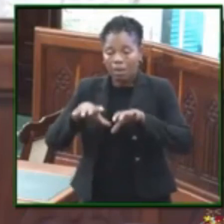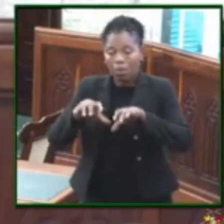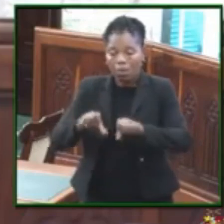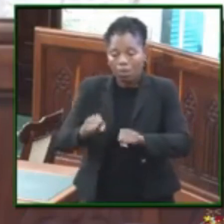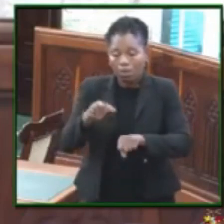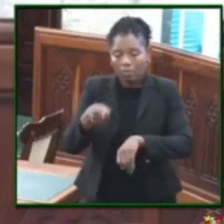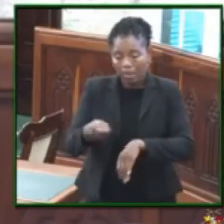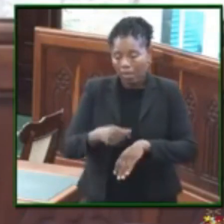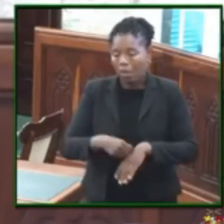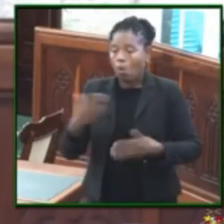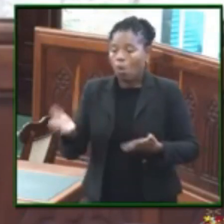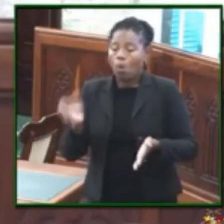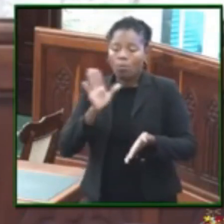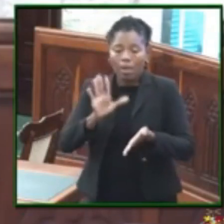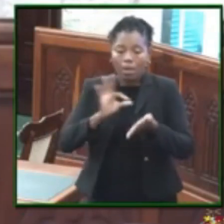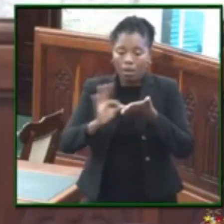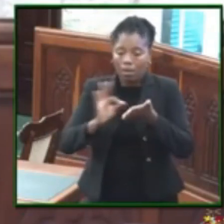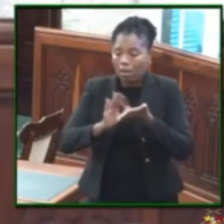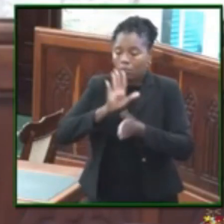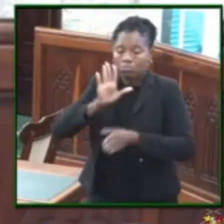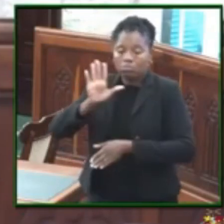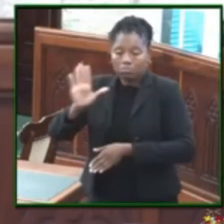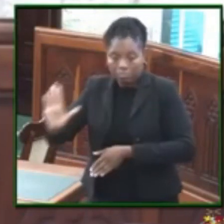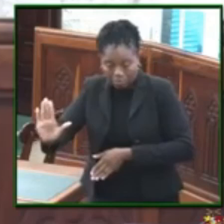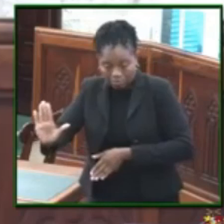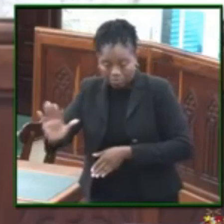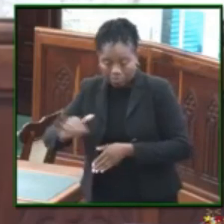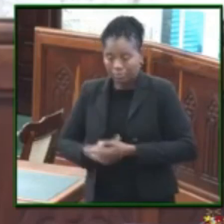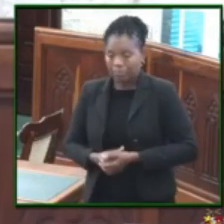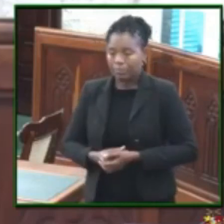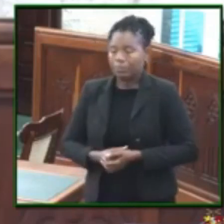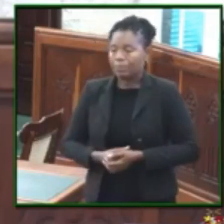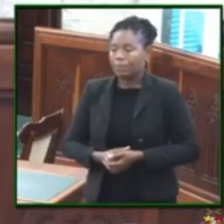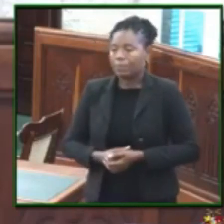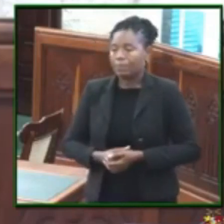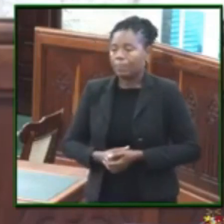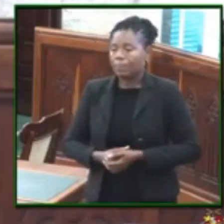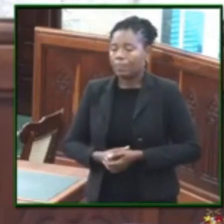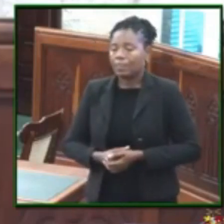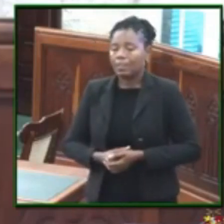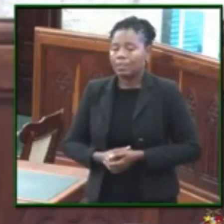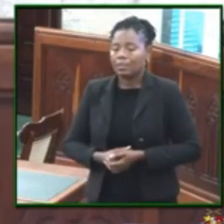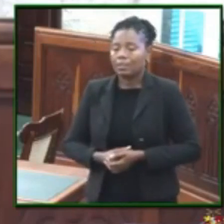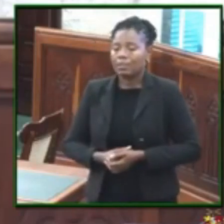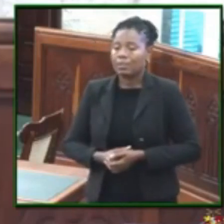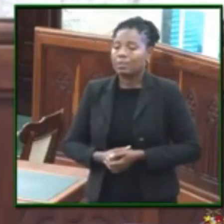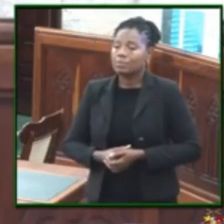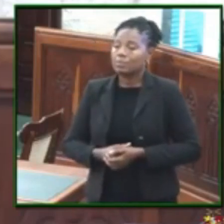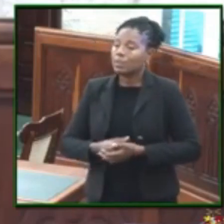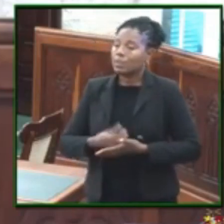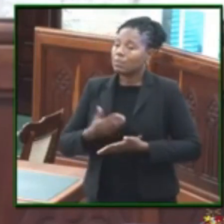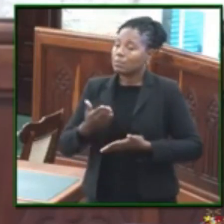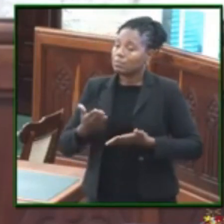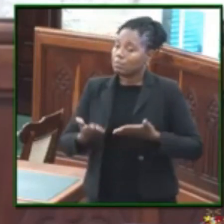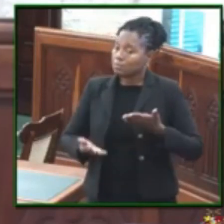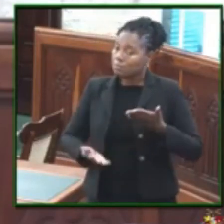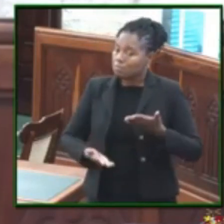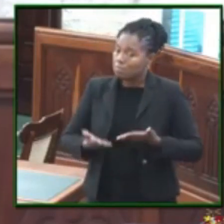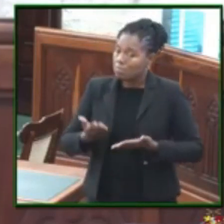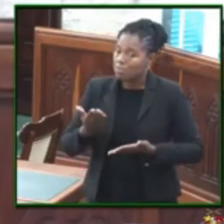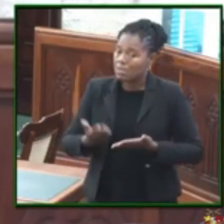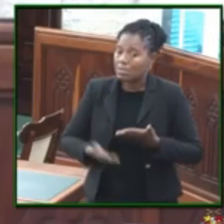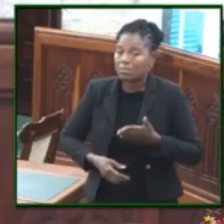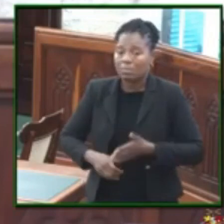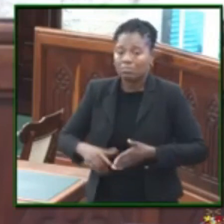of that account, whether by estate or personally, that it is probably a breach of that